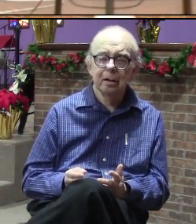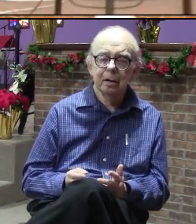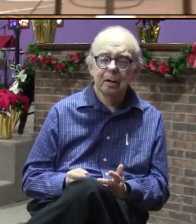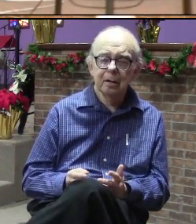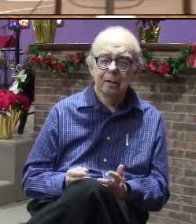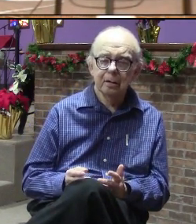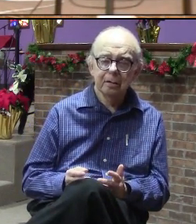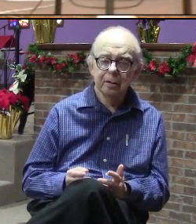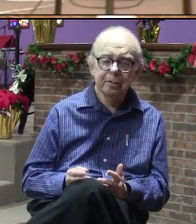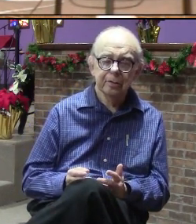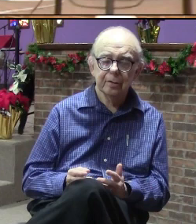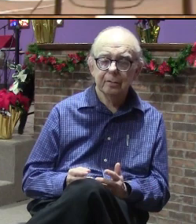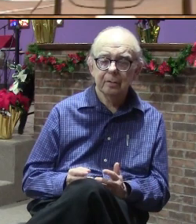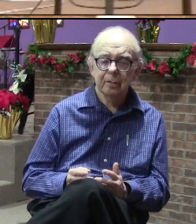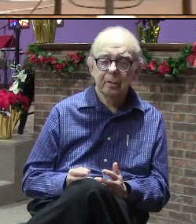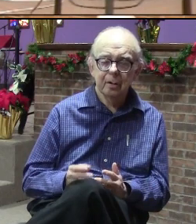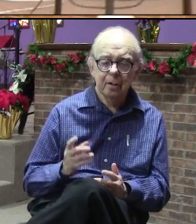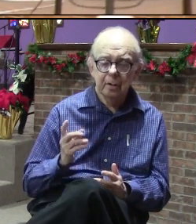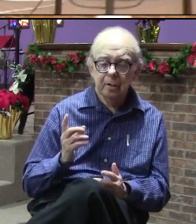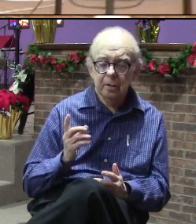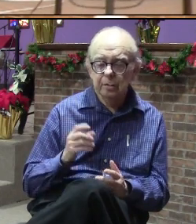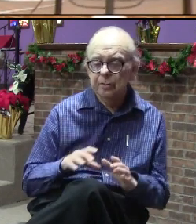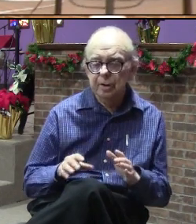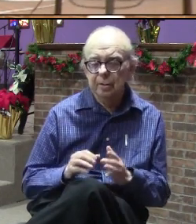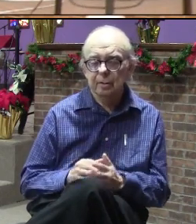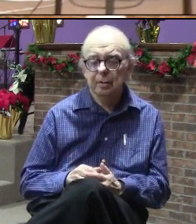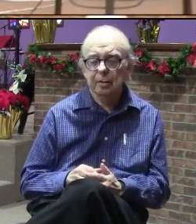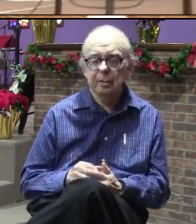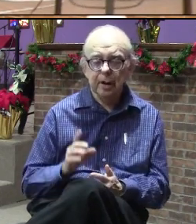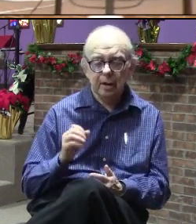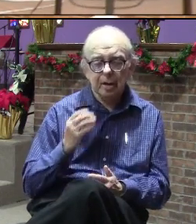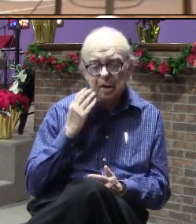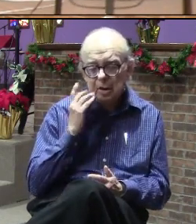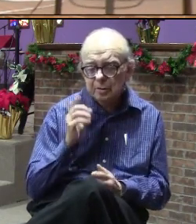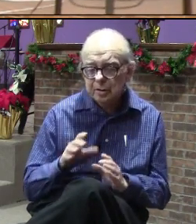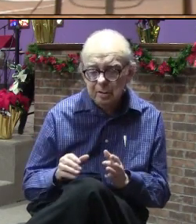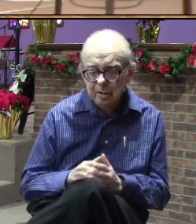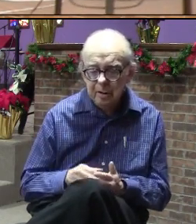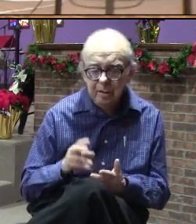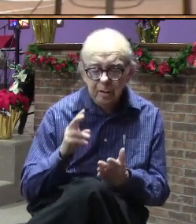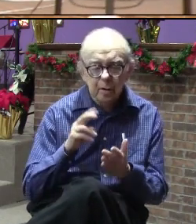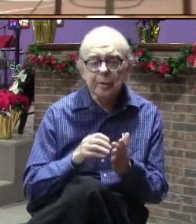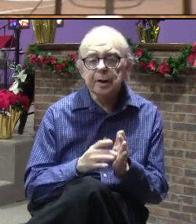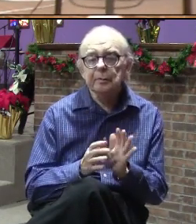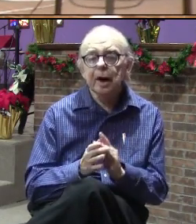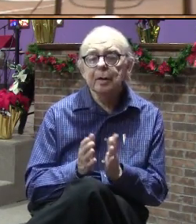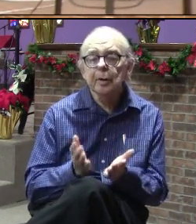political. So what you need to do, oh, I know what you can do. Read the Bible.